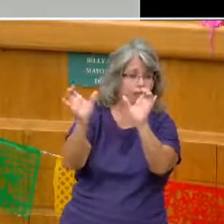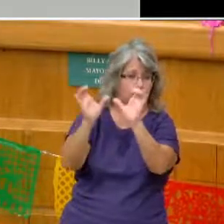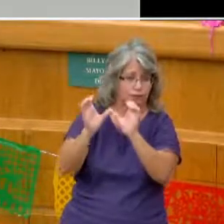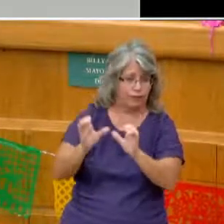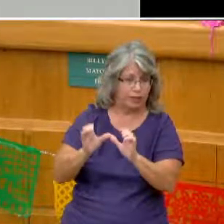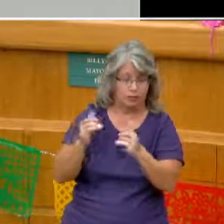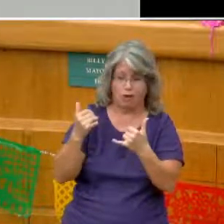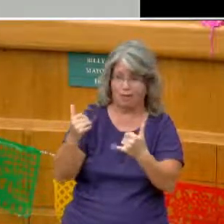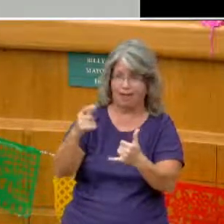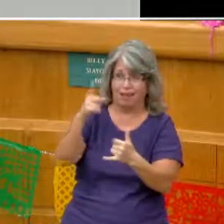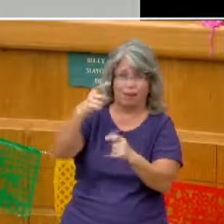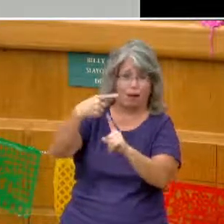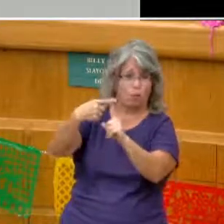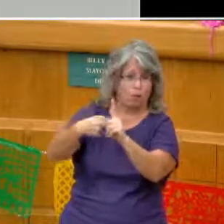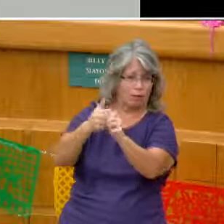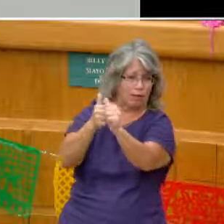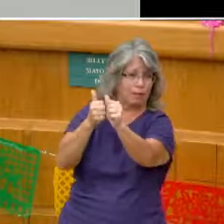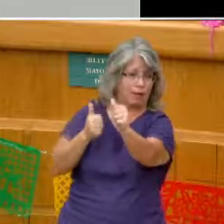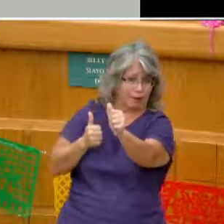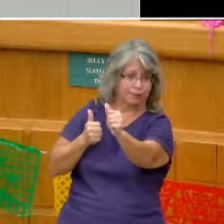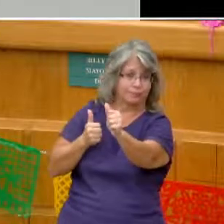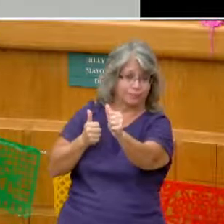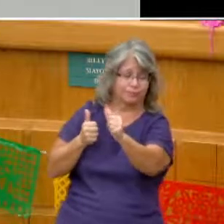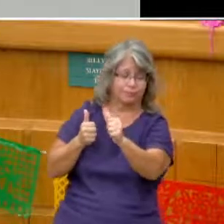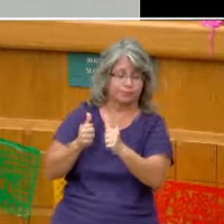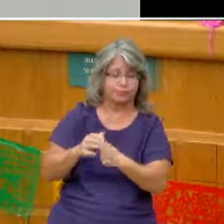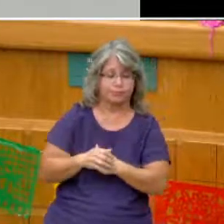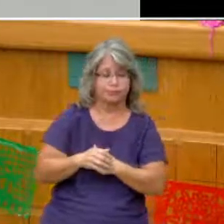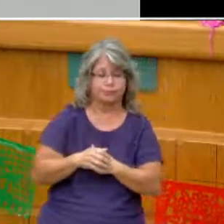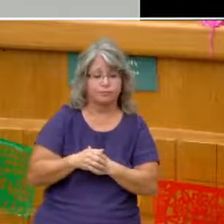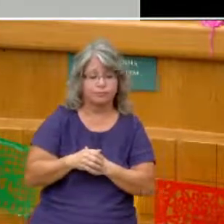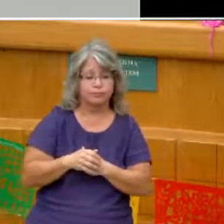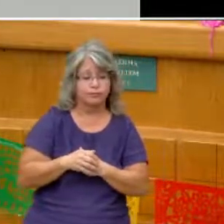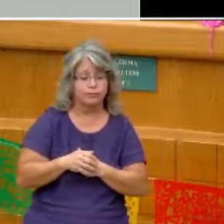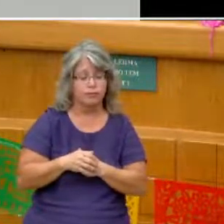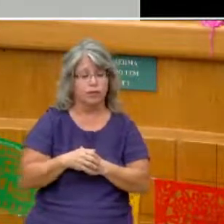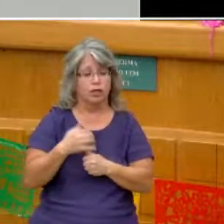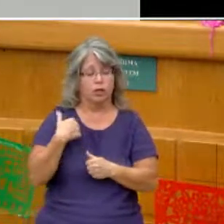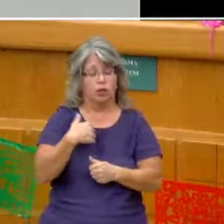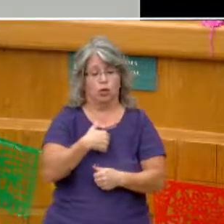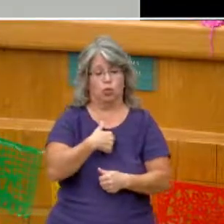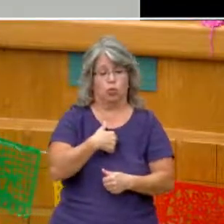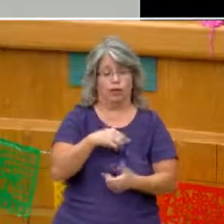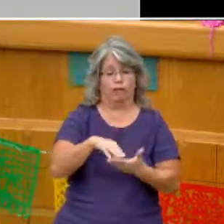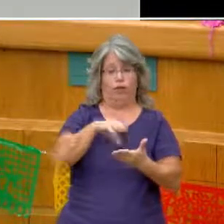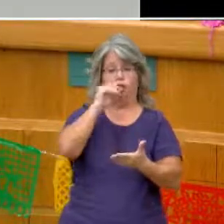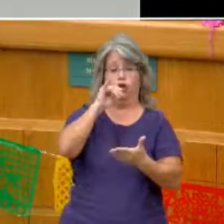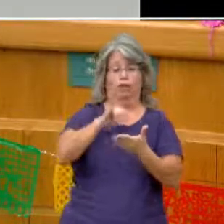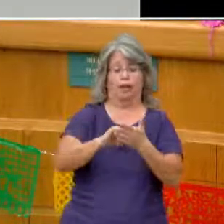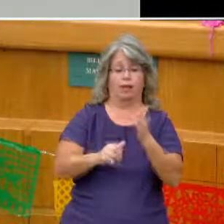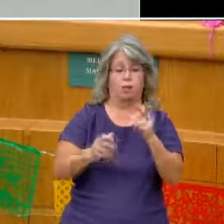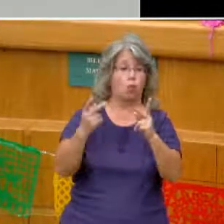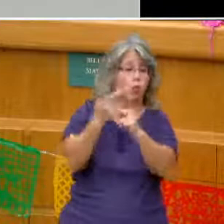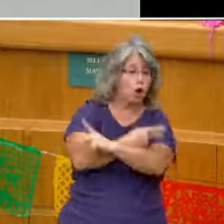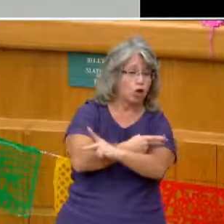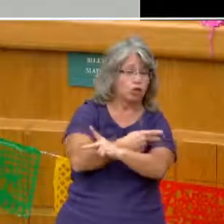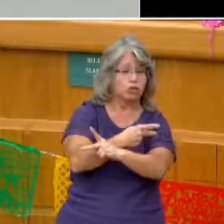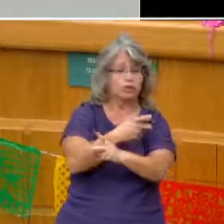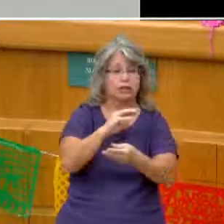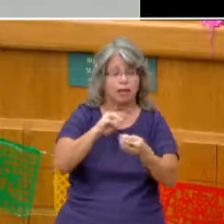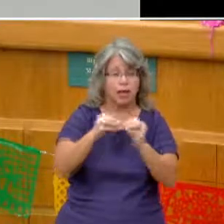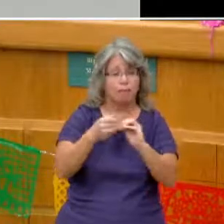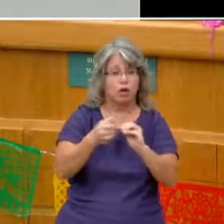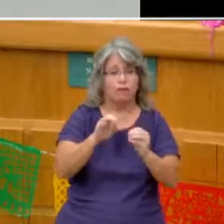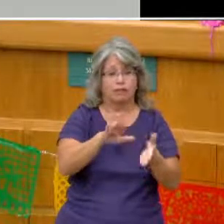there's a big delay. And so we've now found that the deadliest week for COVID that we've seen in the coastal bend